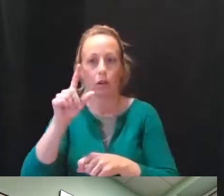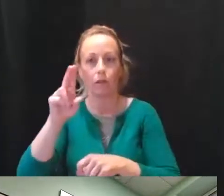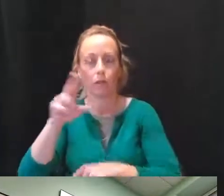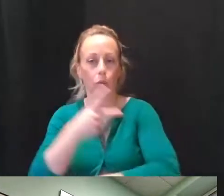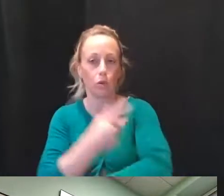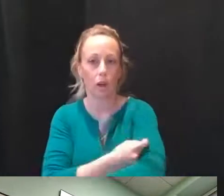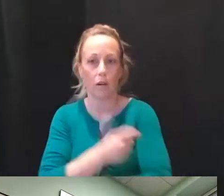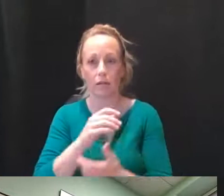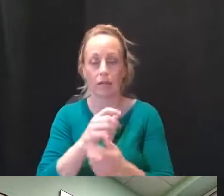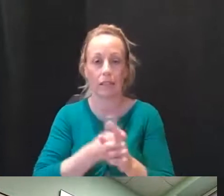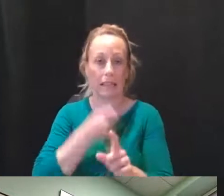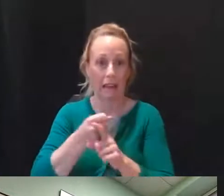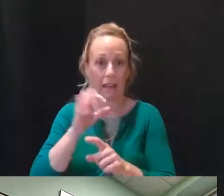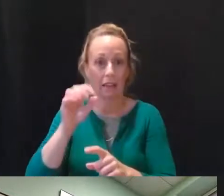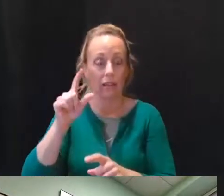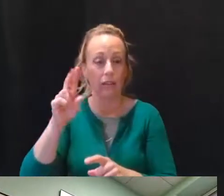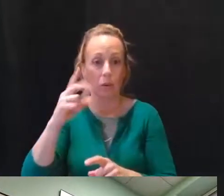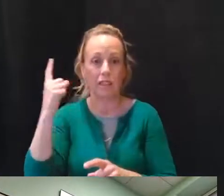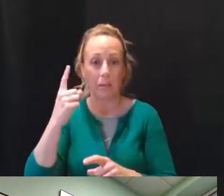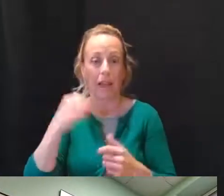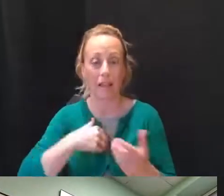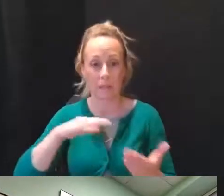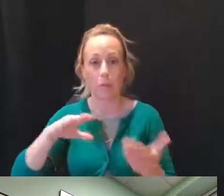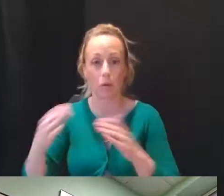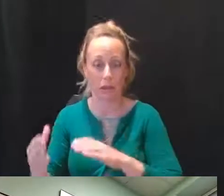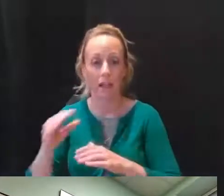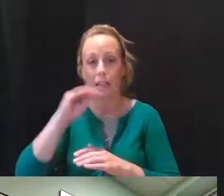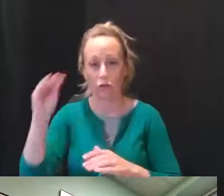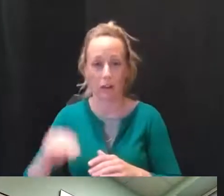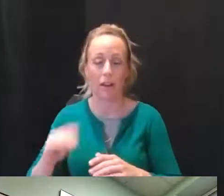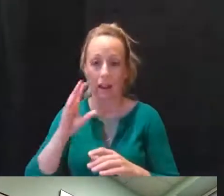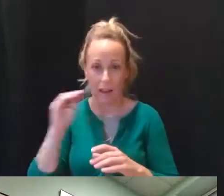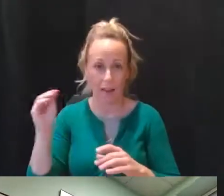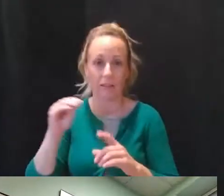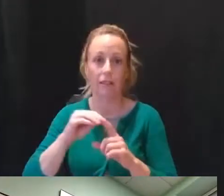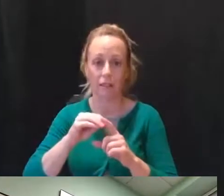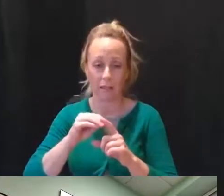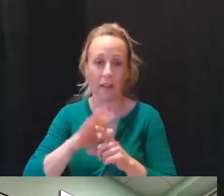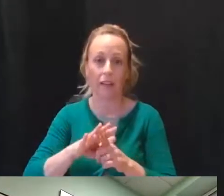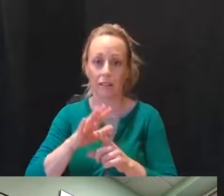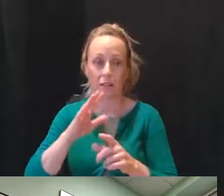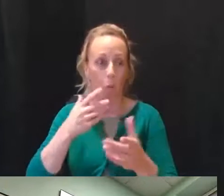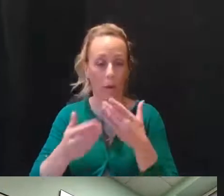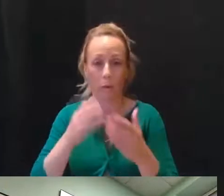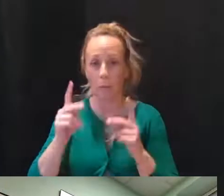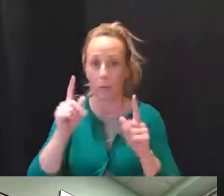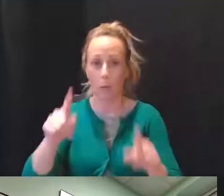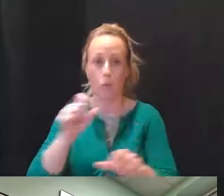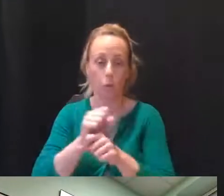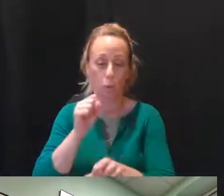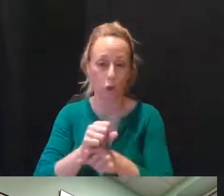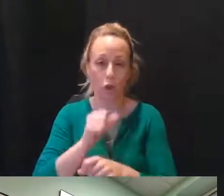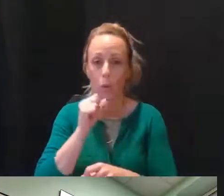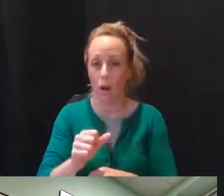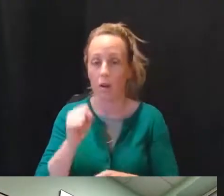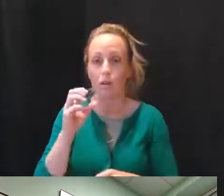the flu is something that does have a mortality rate. It affects whether people go to work or not. So, I mean,